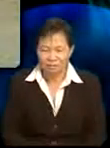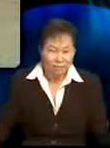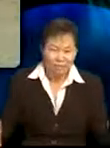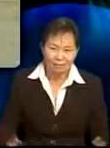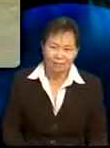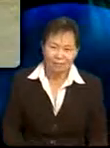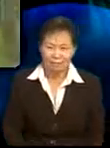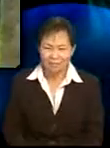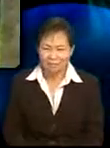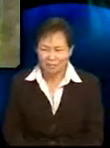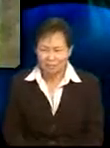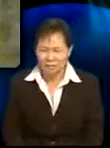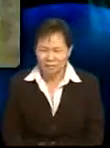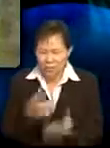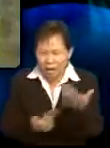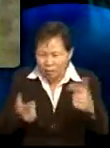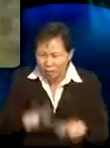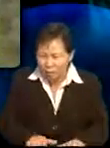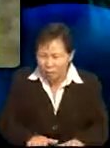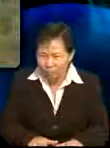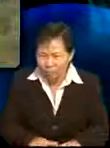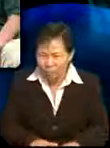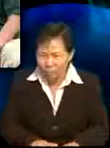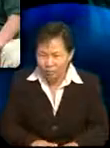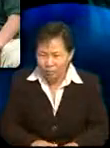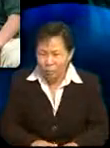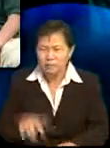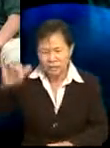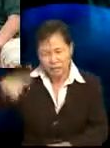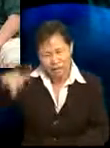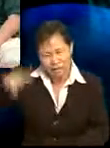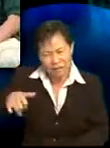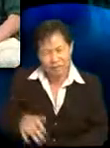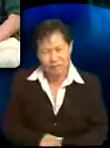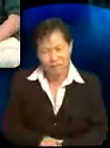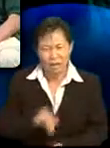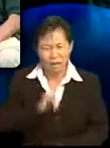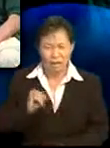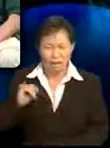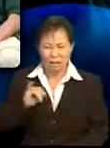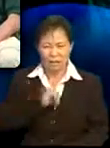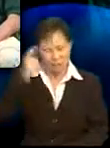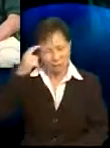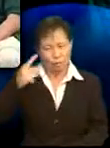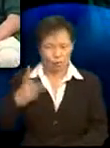Ah! Shouldn't we help him look for his fishing rod? Yes, I think we should.